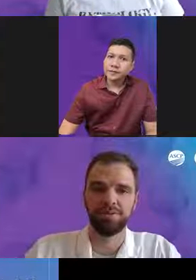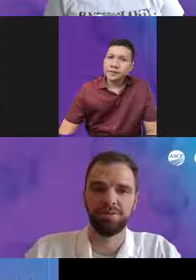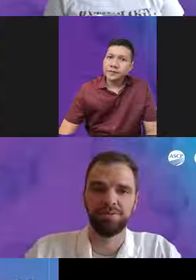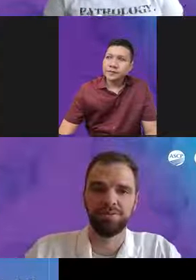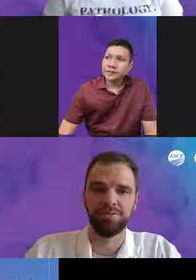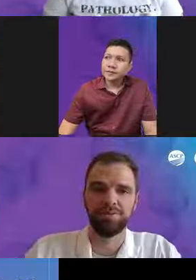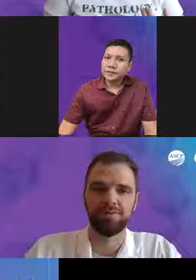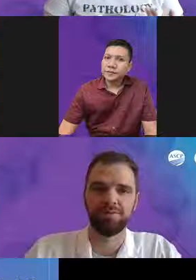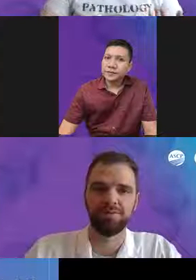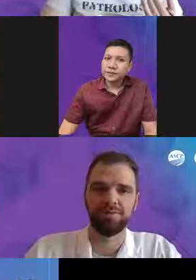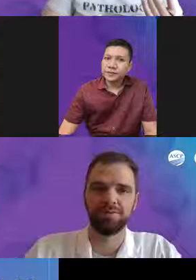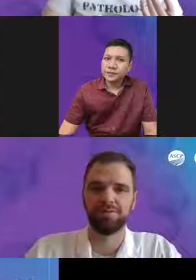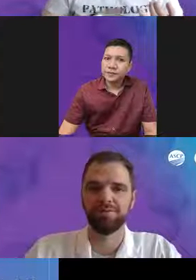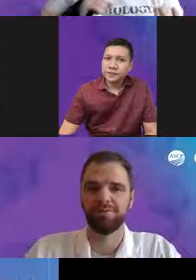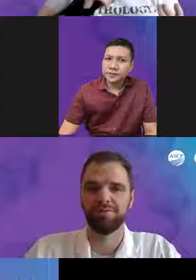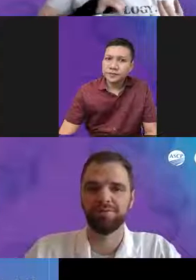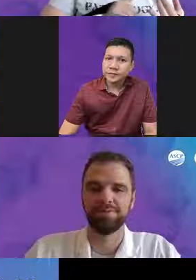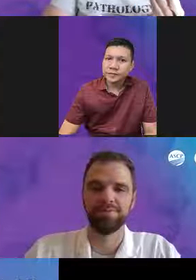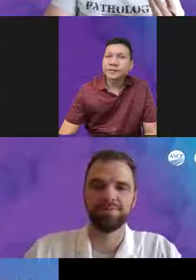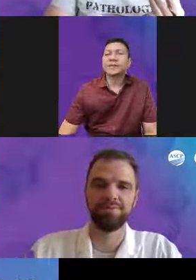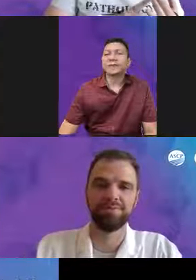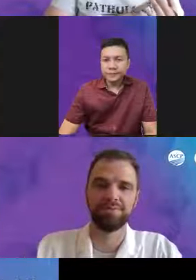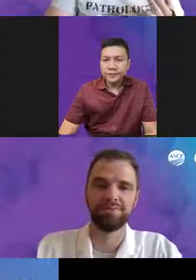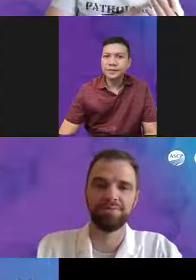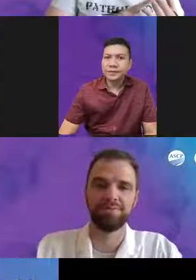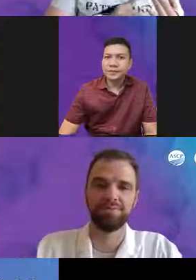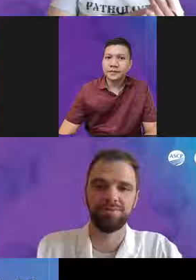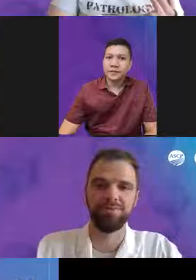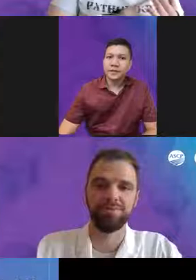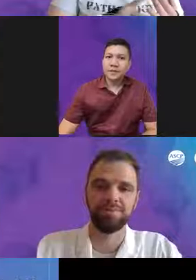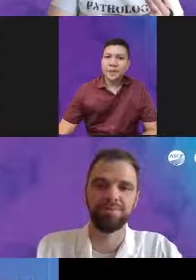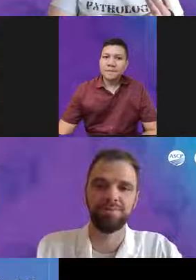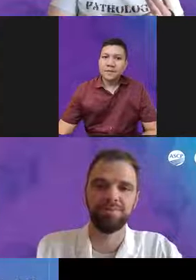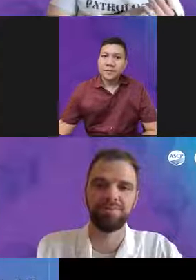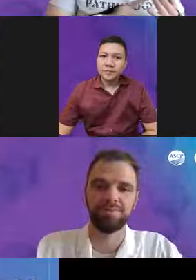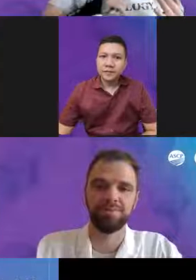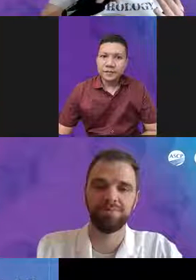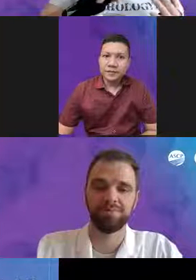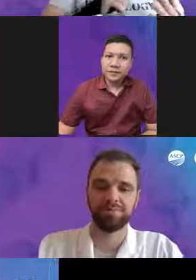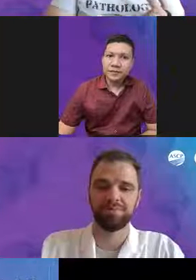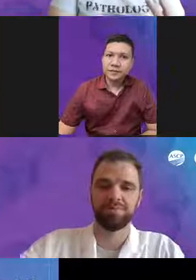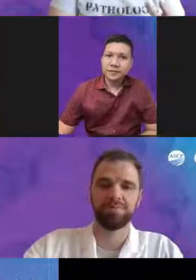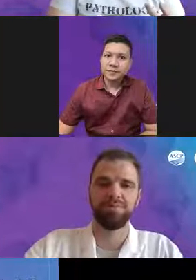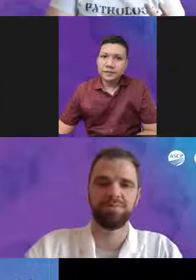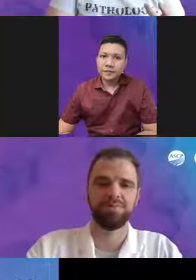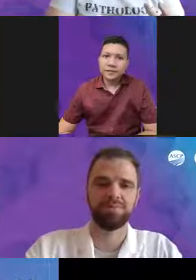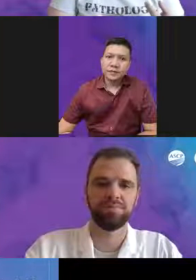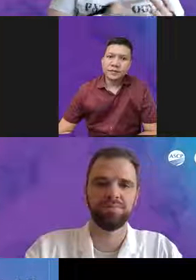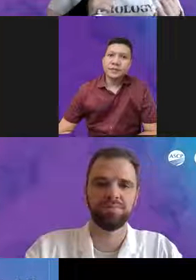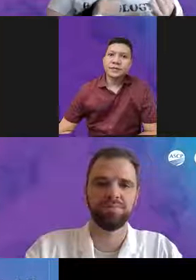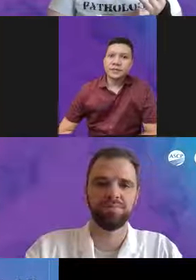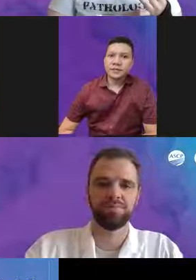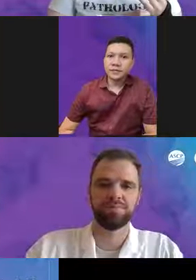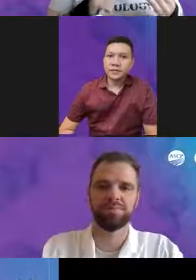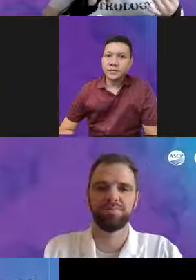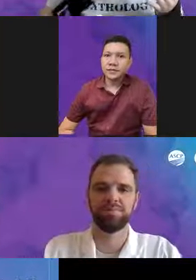waste exchange. So we have gaseous waste, we have physical waste of solid, and we have liquid waste.